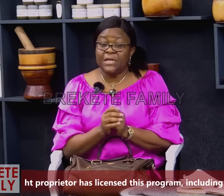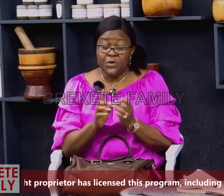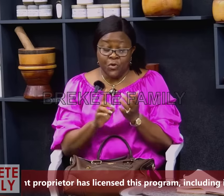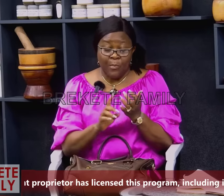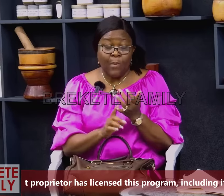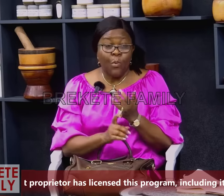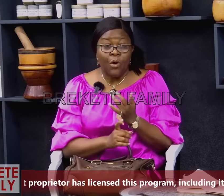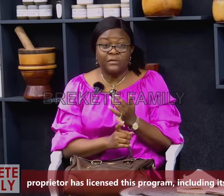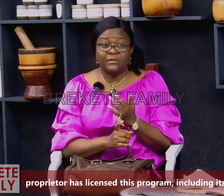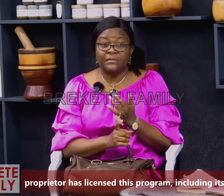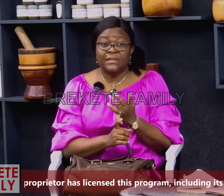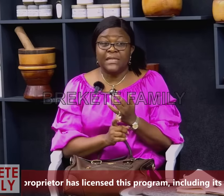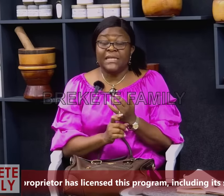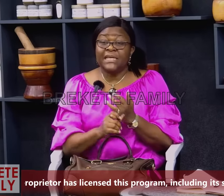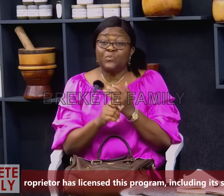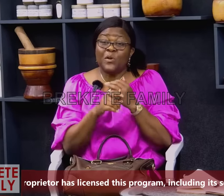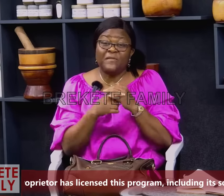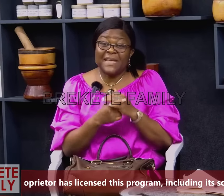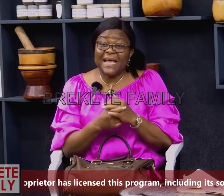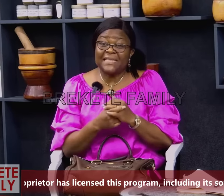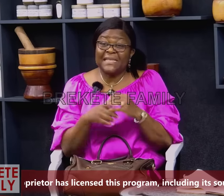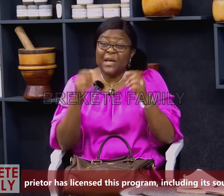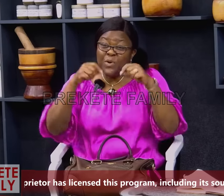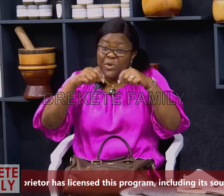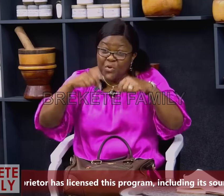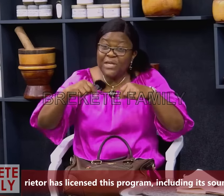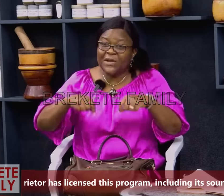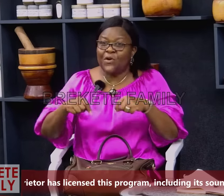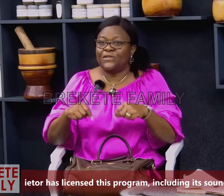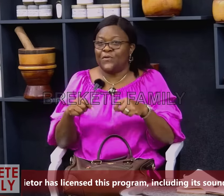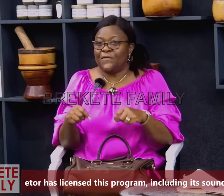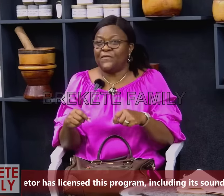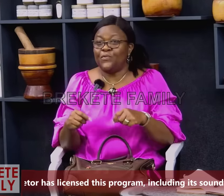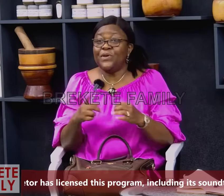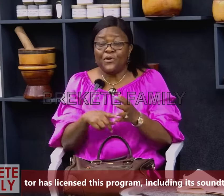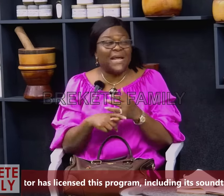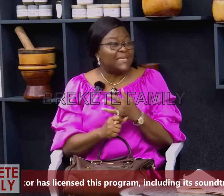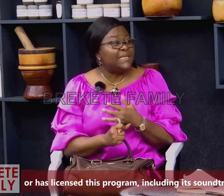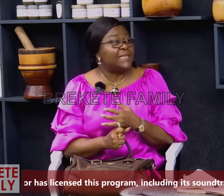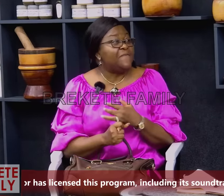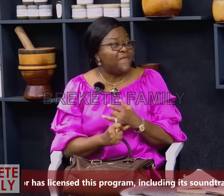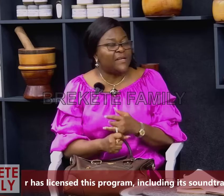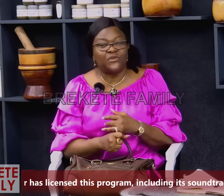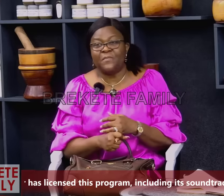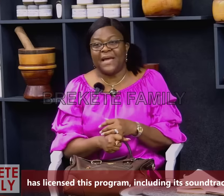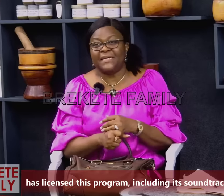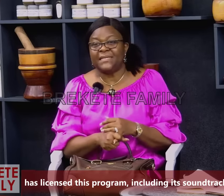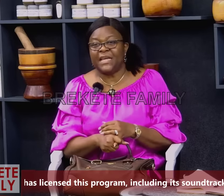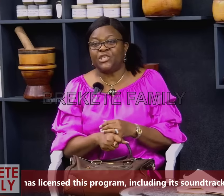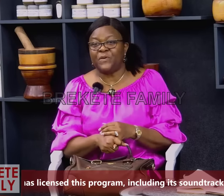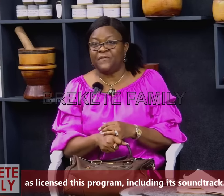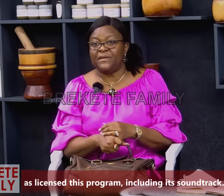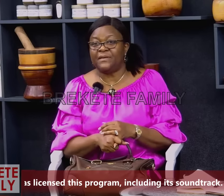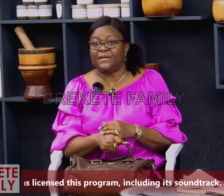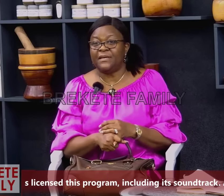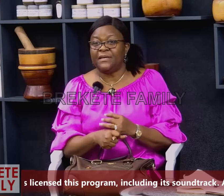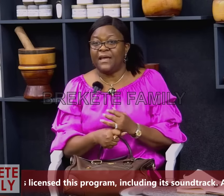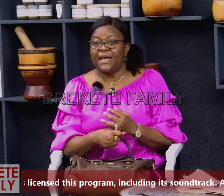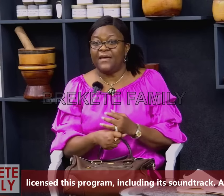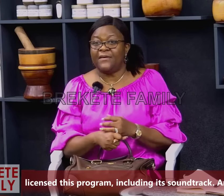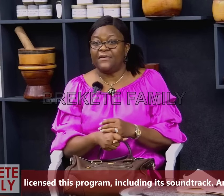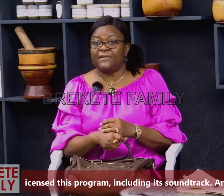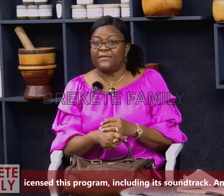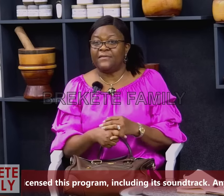property number one is one of the cancers that we know the CA of we know that is infection by this